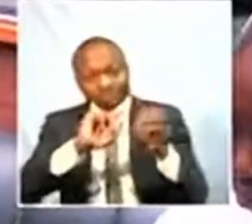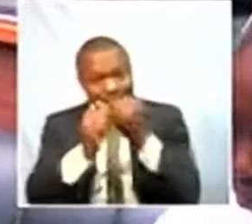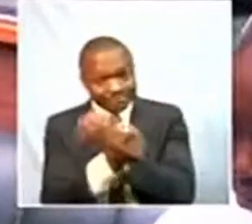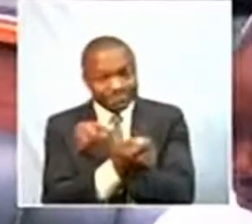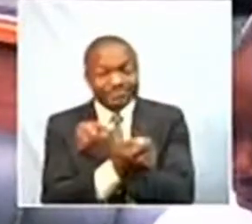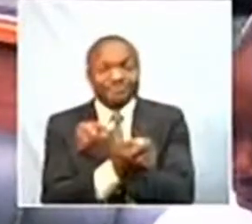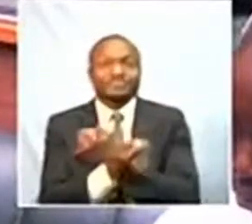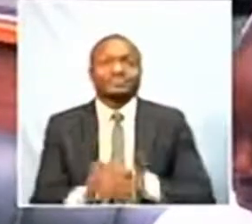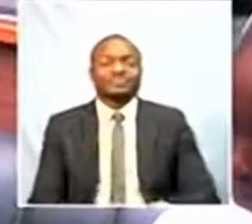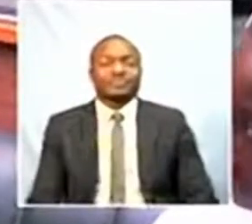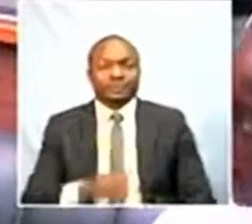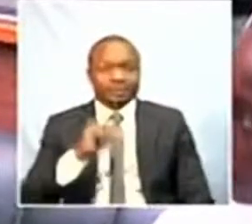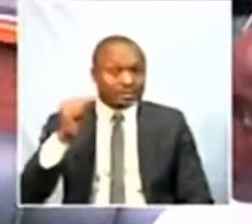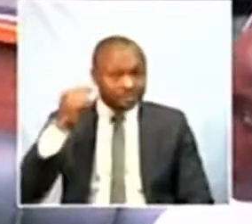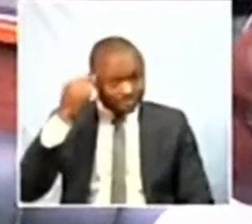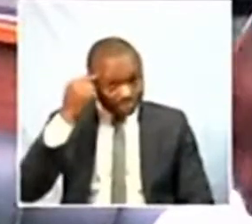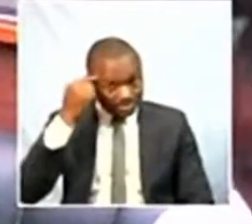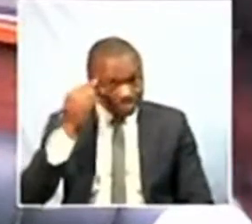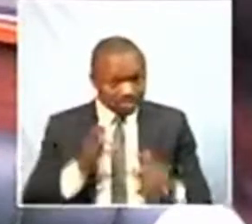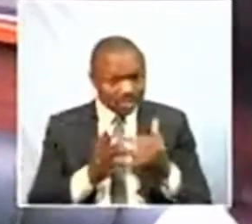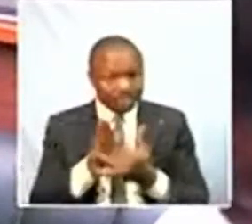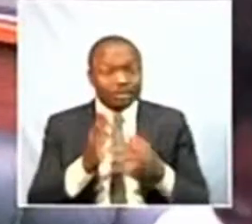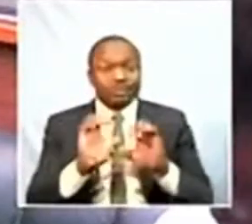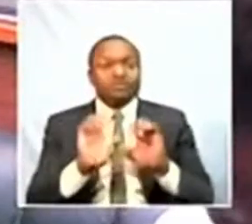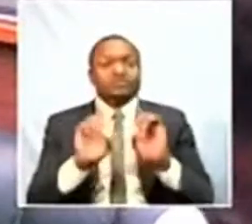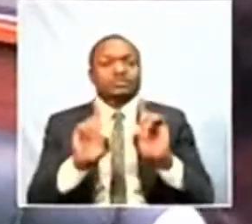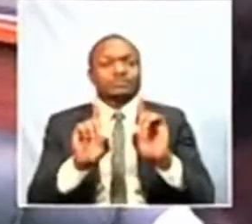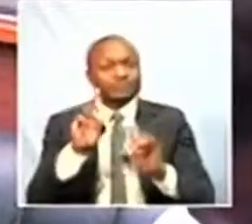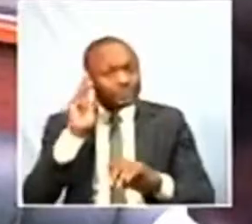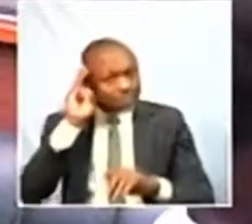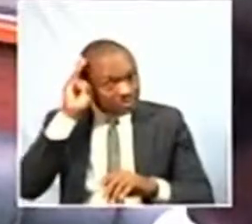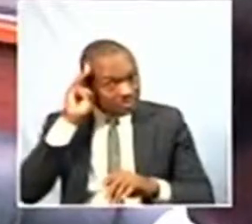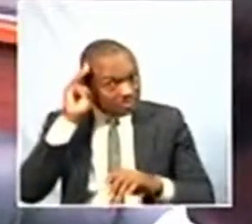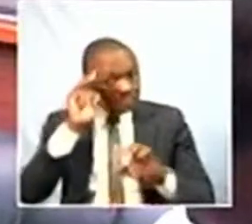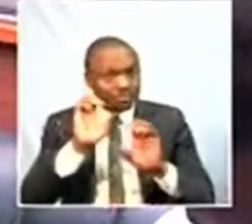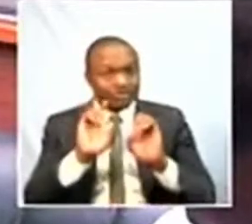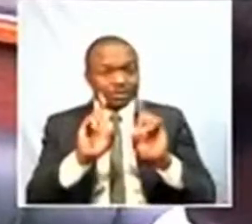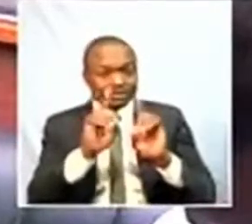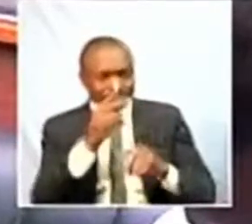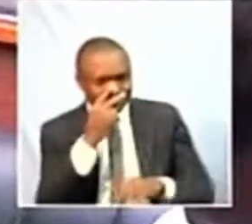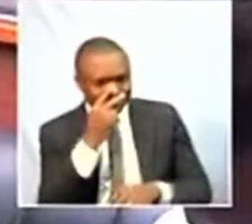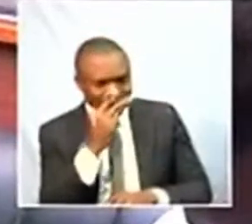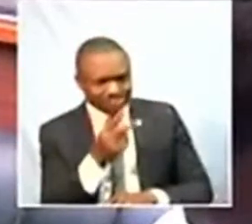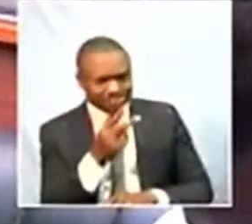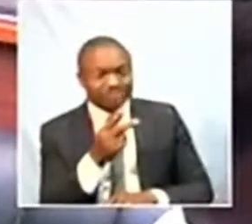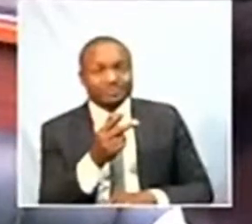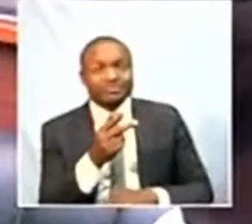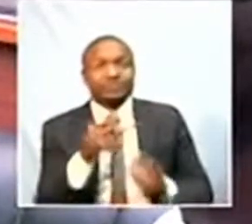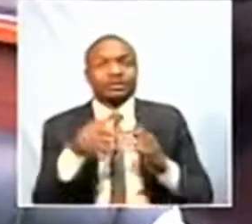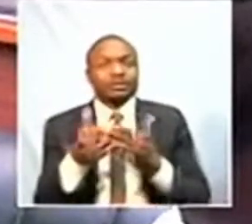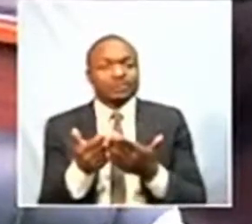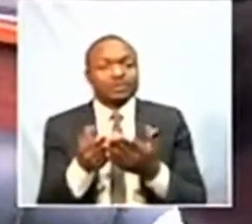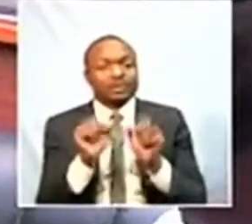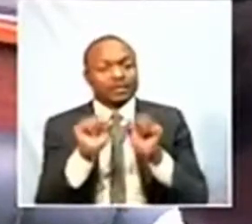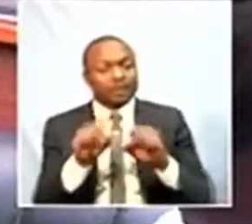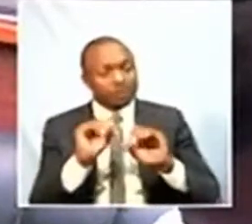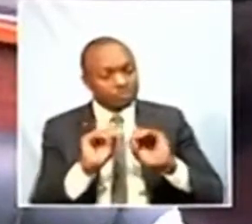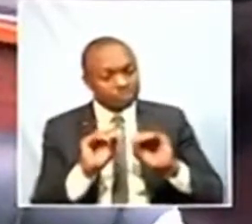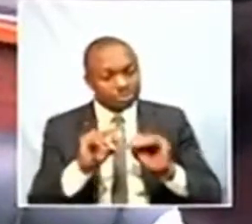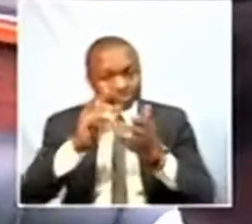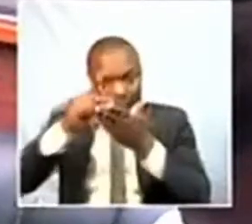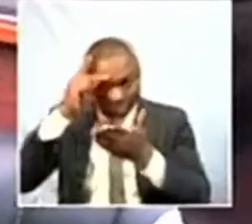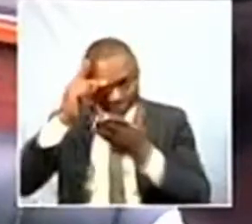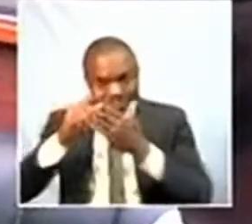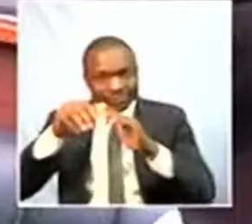Speaker, the government, through education, through the Ministry of Education, is also looking at how they can teach our learners